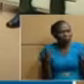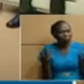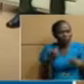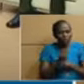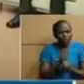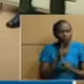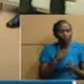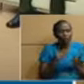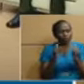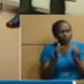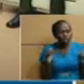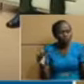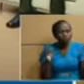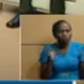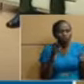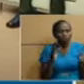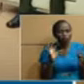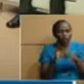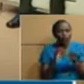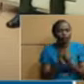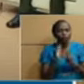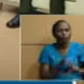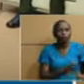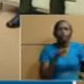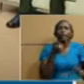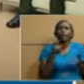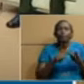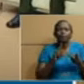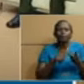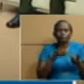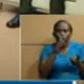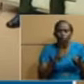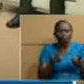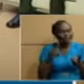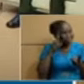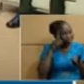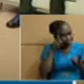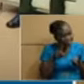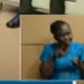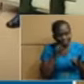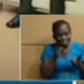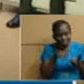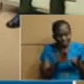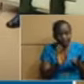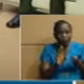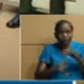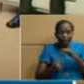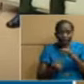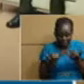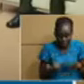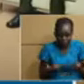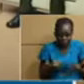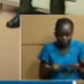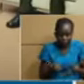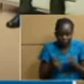equity, or of dealing with the vulnerable? And maybe the other question is, do you think that the current initiatives are sufficient?